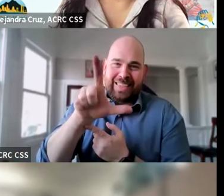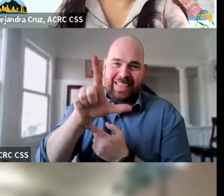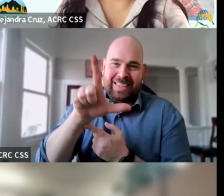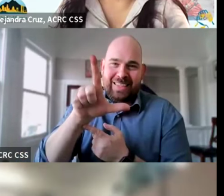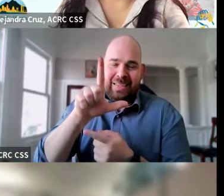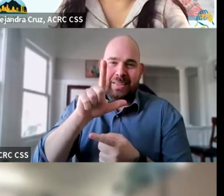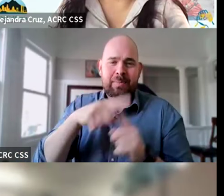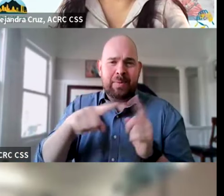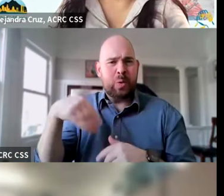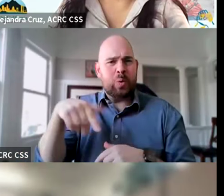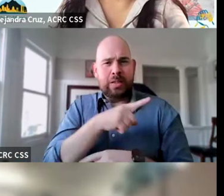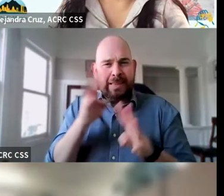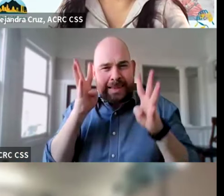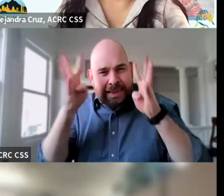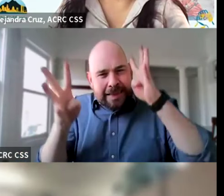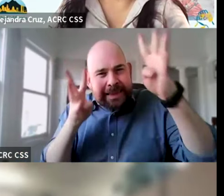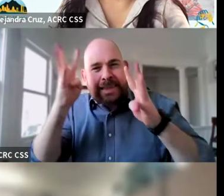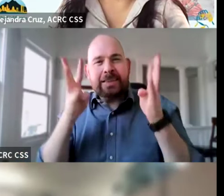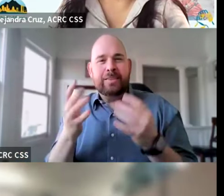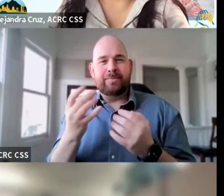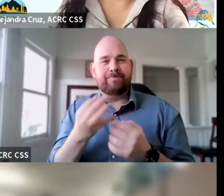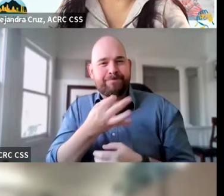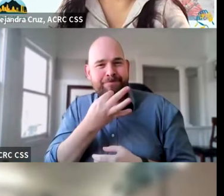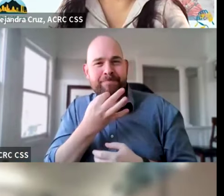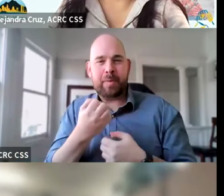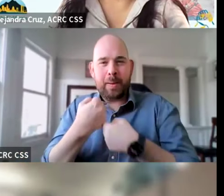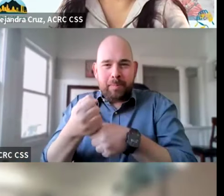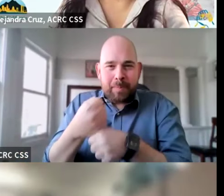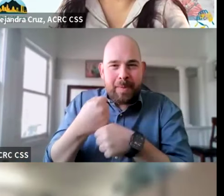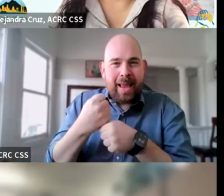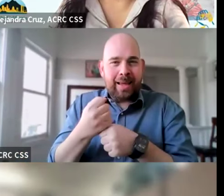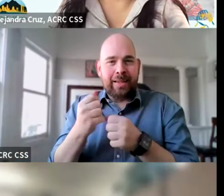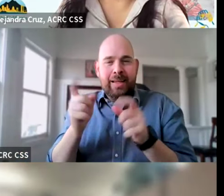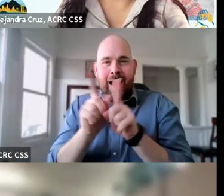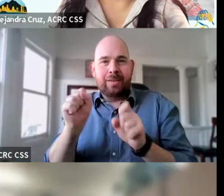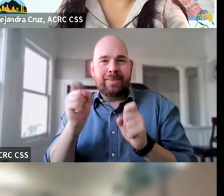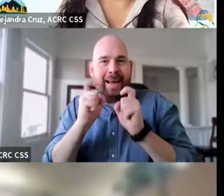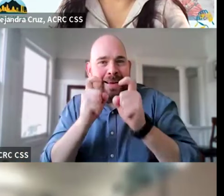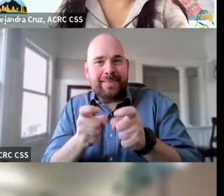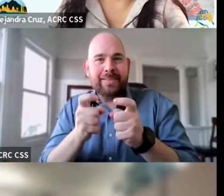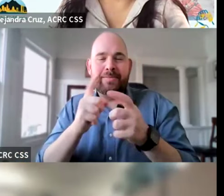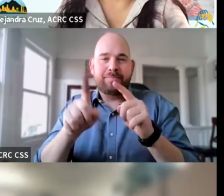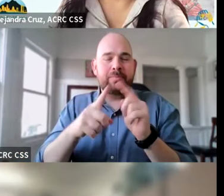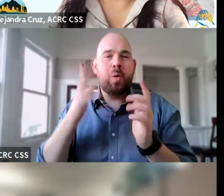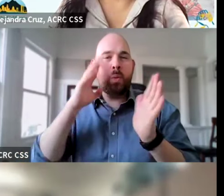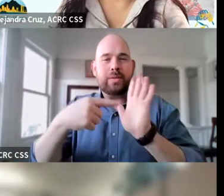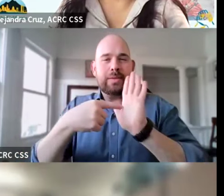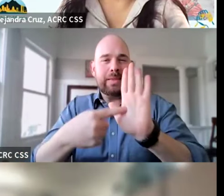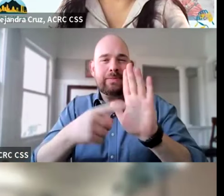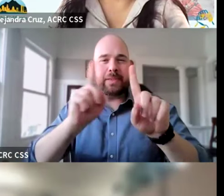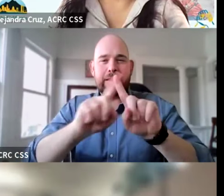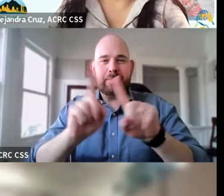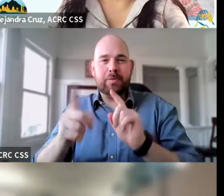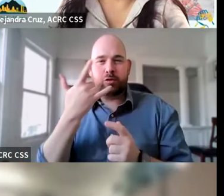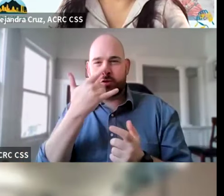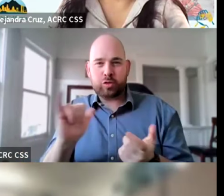very difficult to create art, but they're so innovative and they're experts at their craft. So they